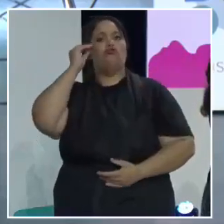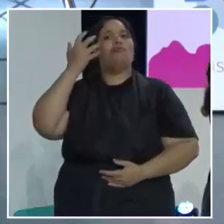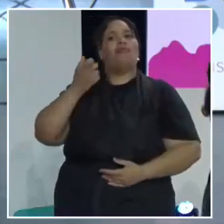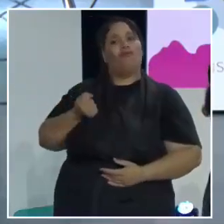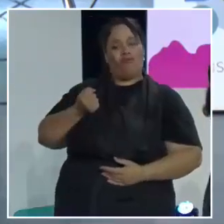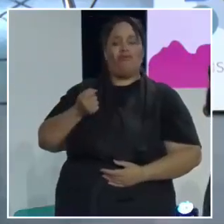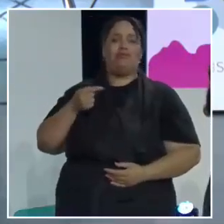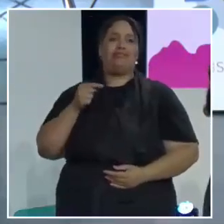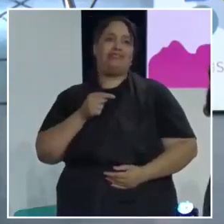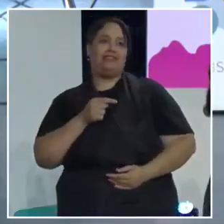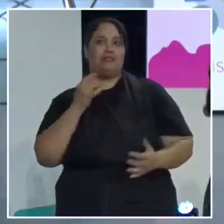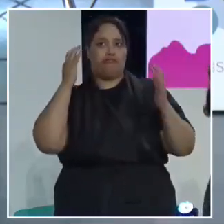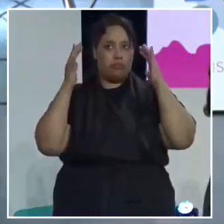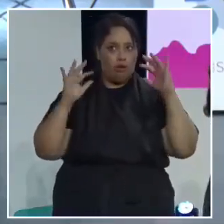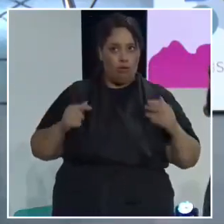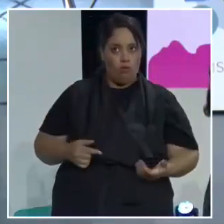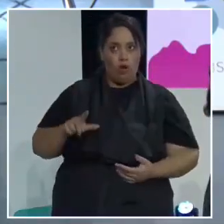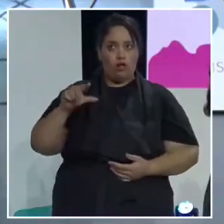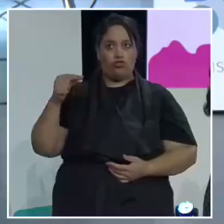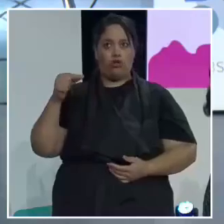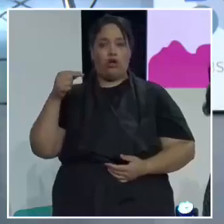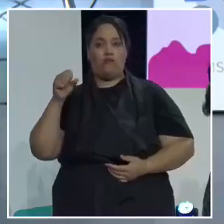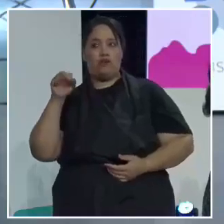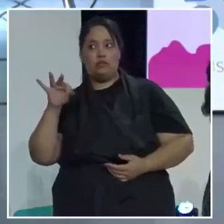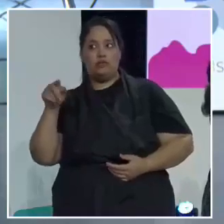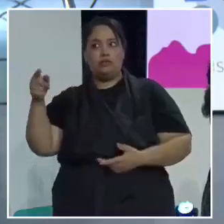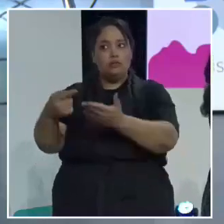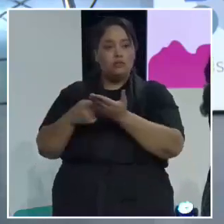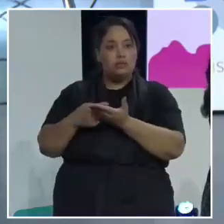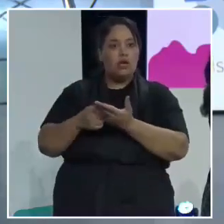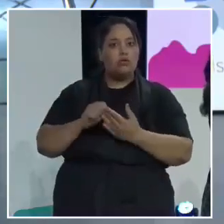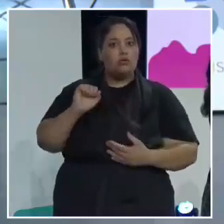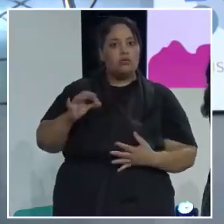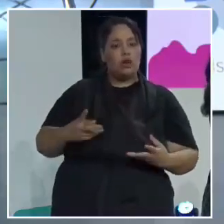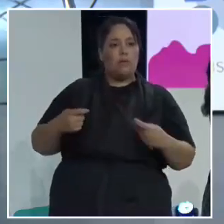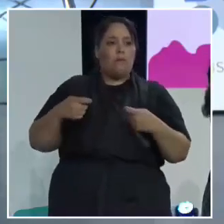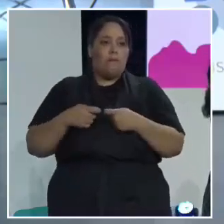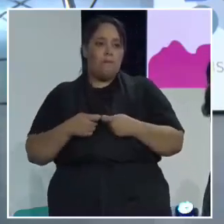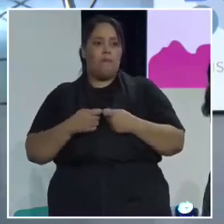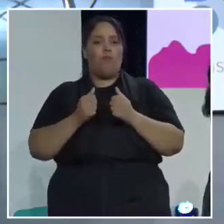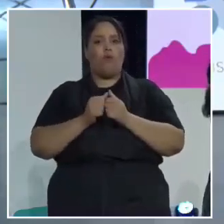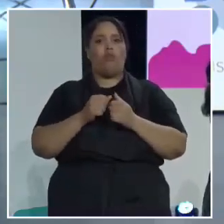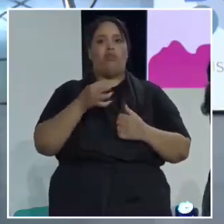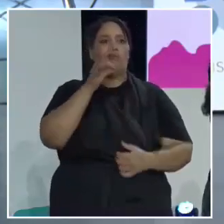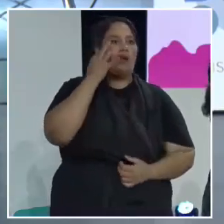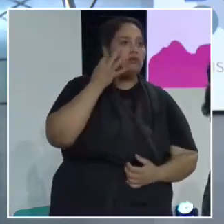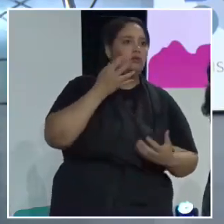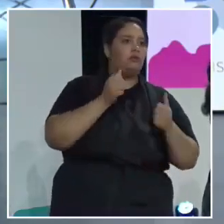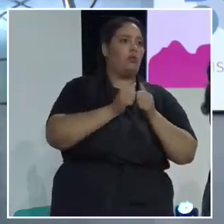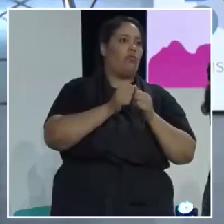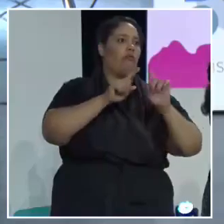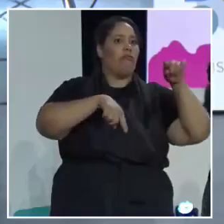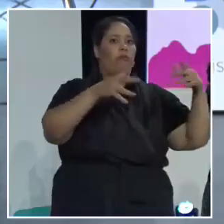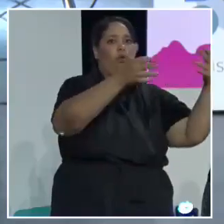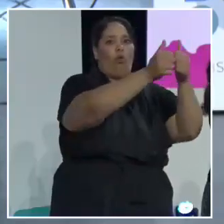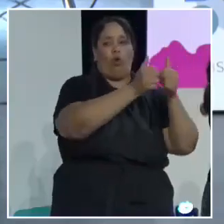thinking how NGFS could discuss with FIX, with GFANS, with these coalitions,